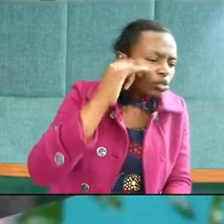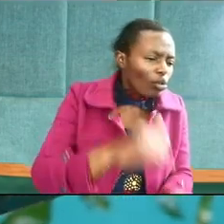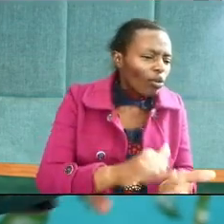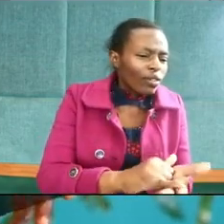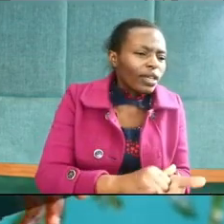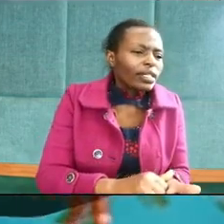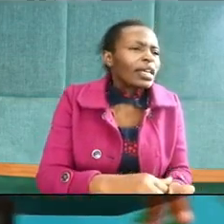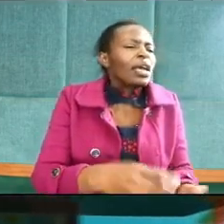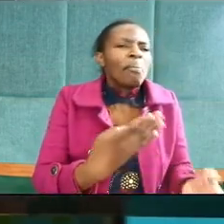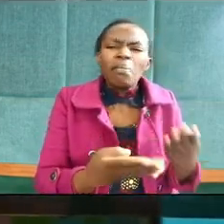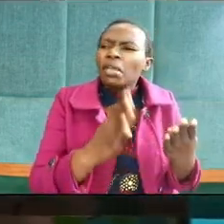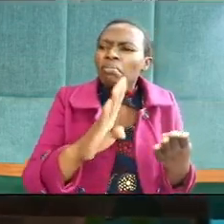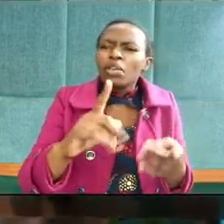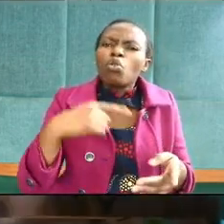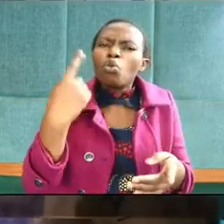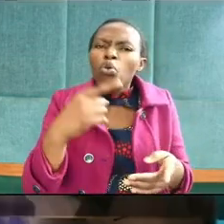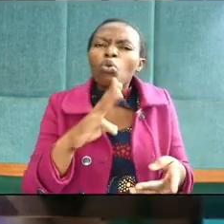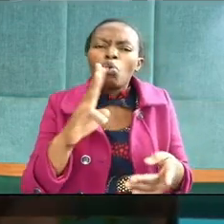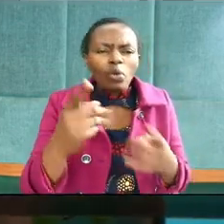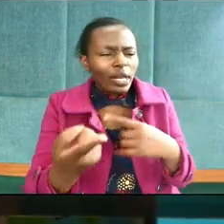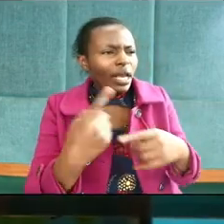come Jane, come whoever,